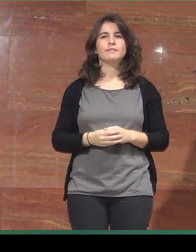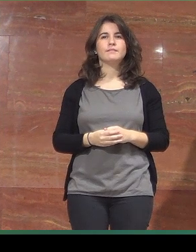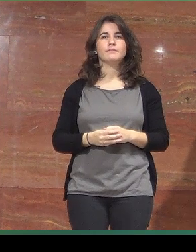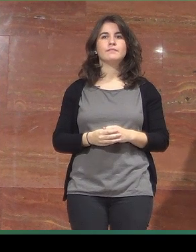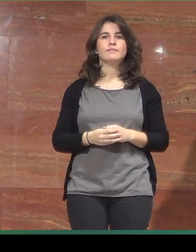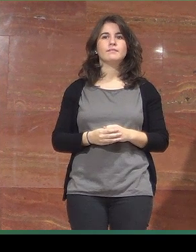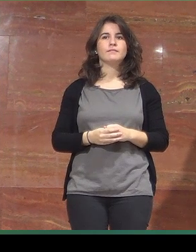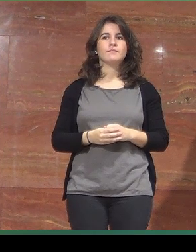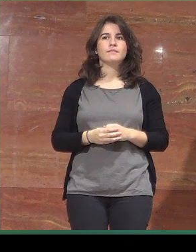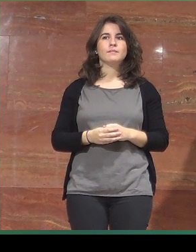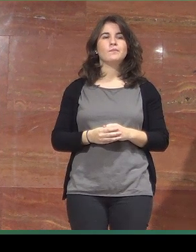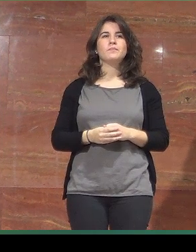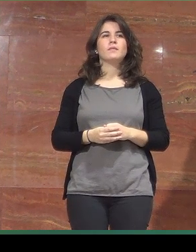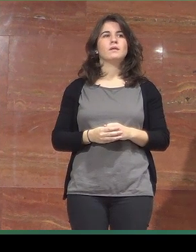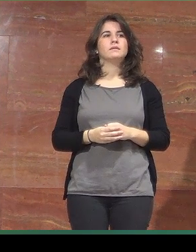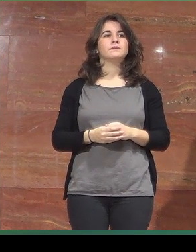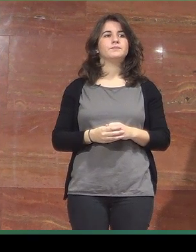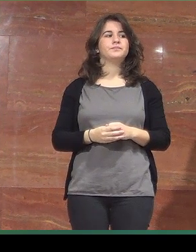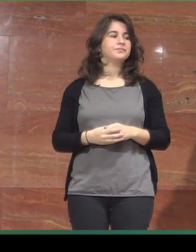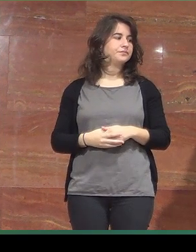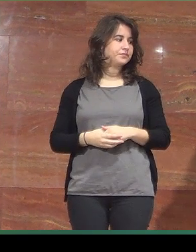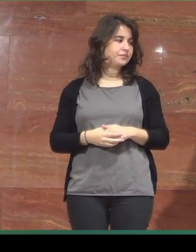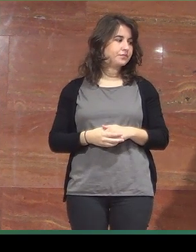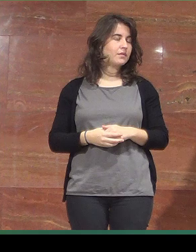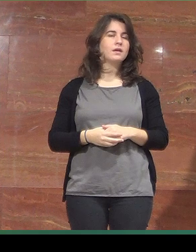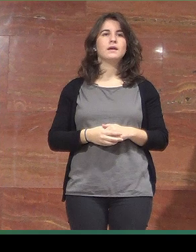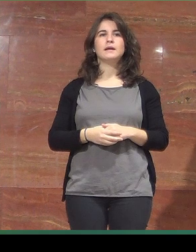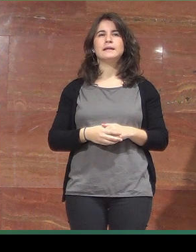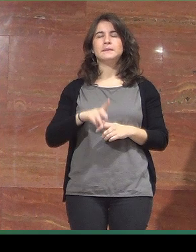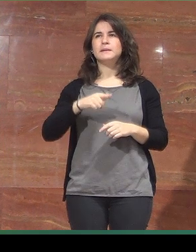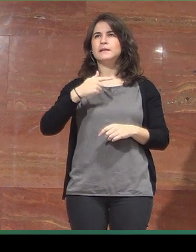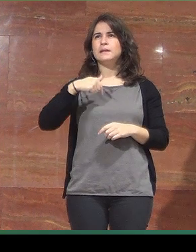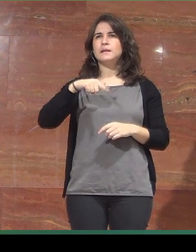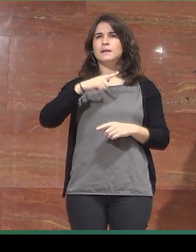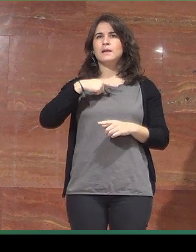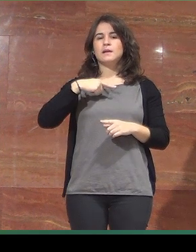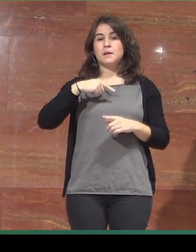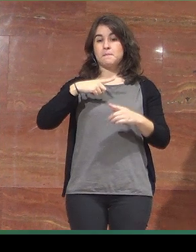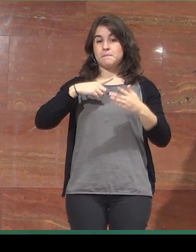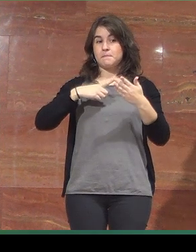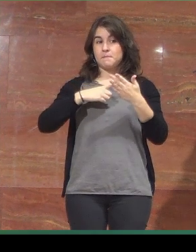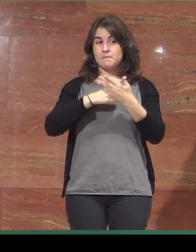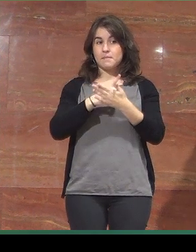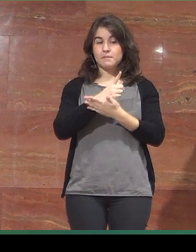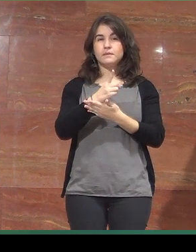place themselves on the map and understand what the key landmarks were.